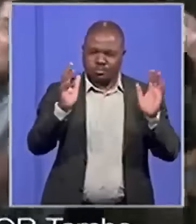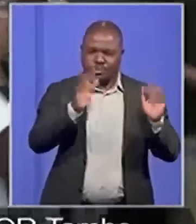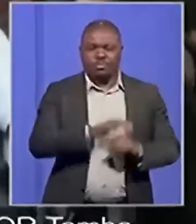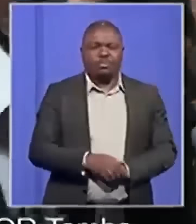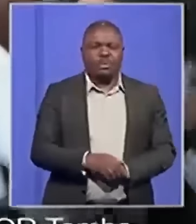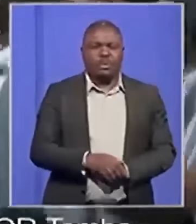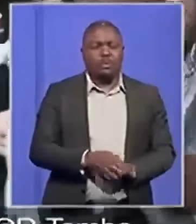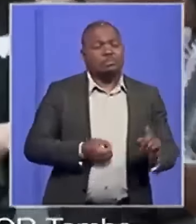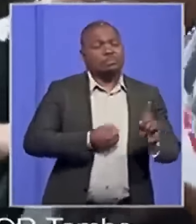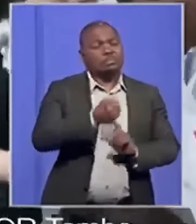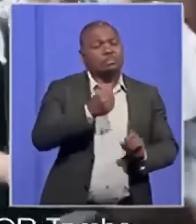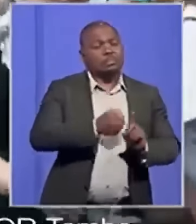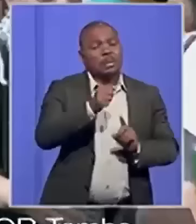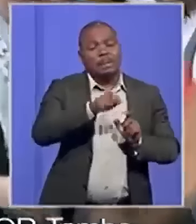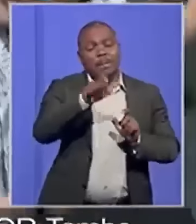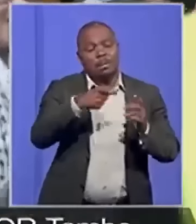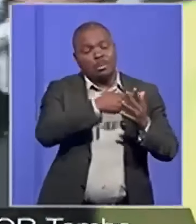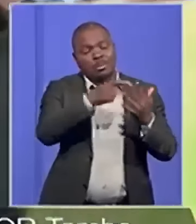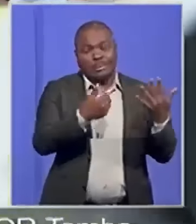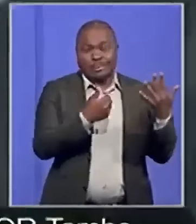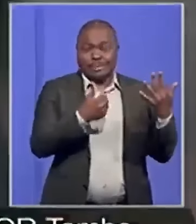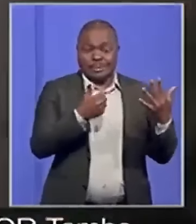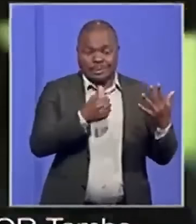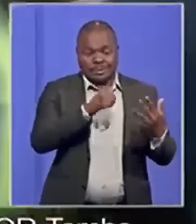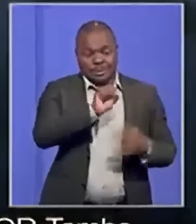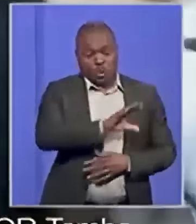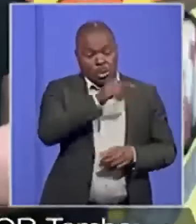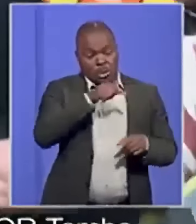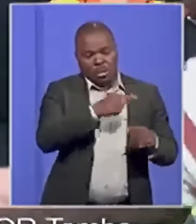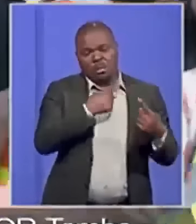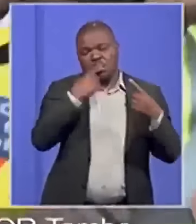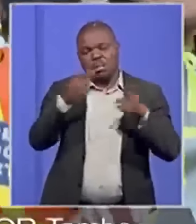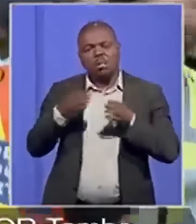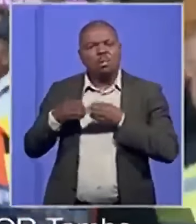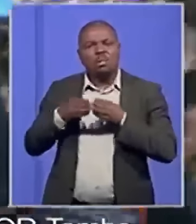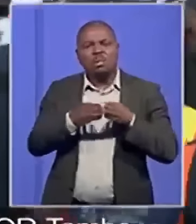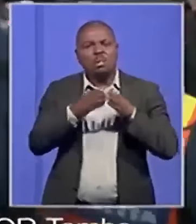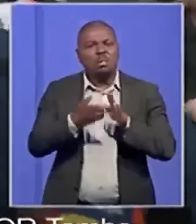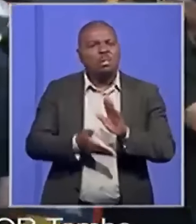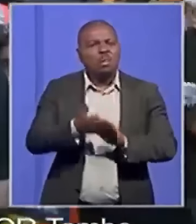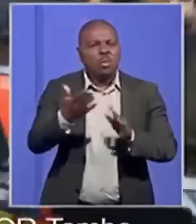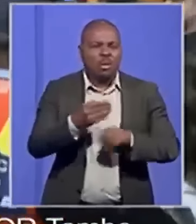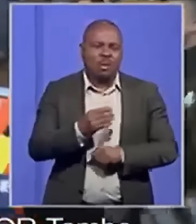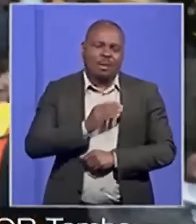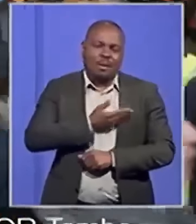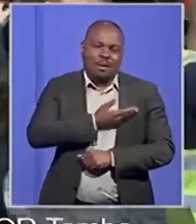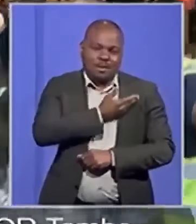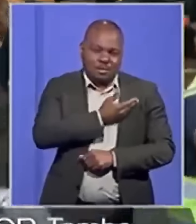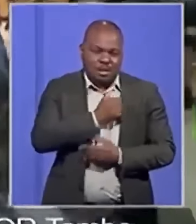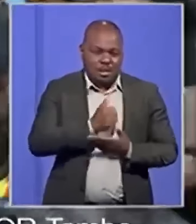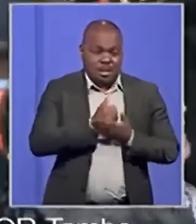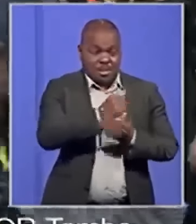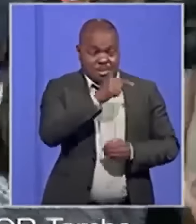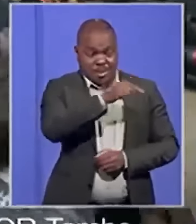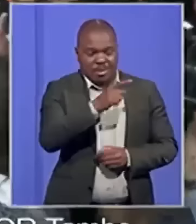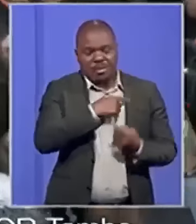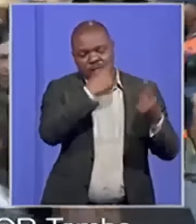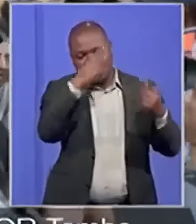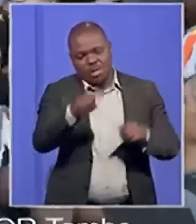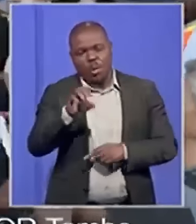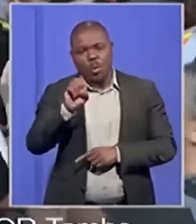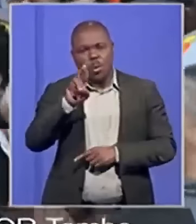Balola ditokelo ba tshela ba maAfrika Borwa bao ba bego ba le karolo ya sekepe sa go leba ka Gaza ba amogetšwe bjalo ka bagale boemafofaneng bja